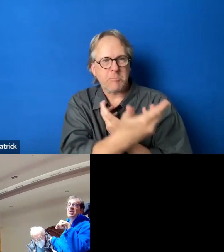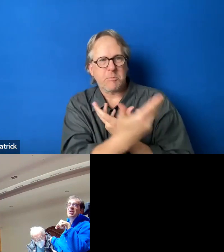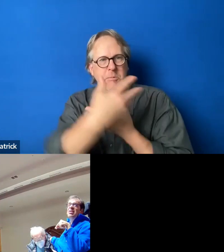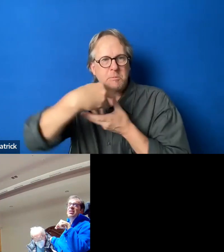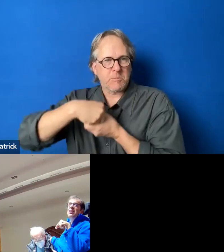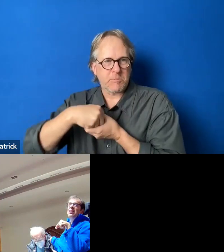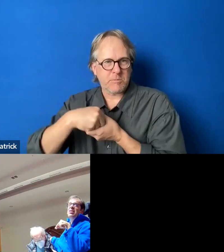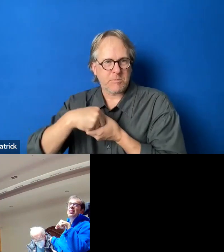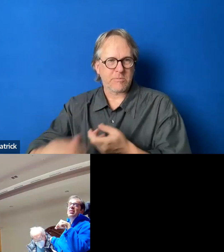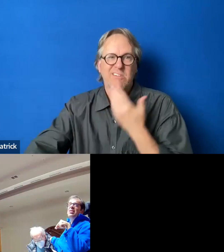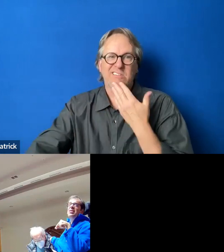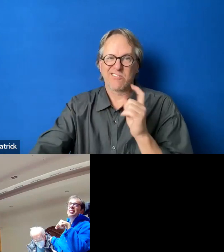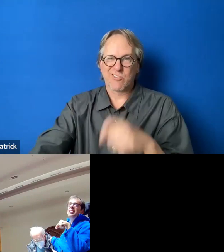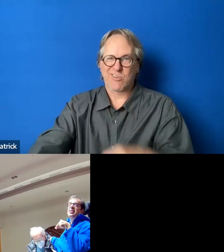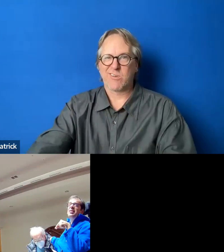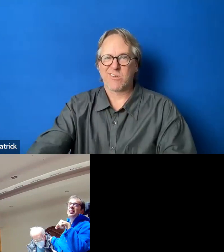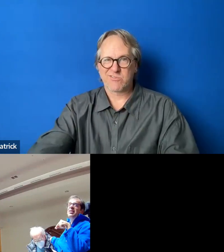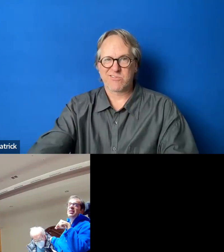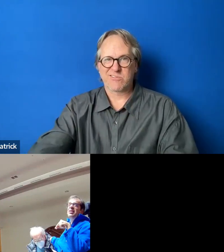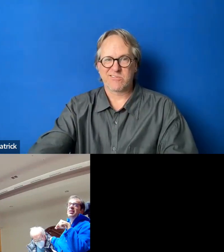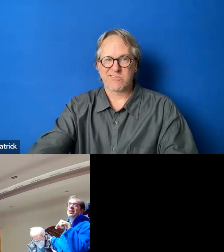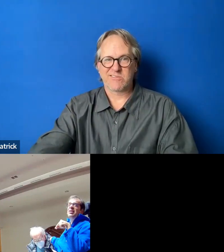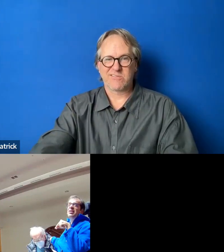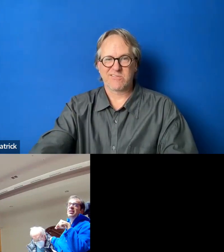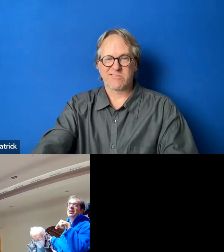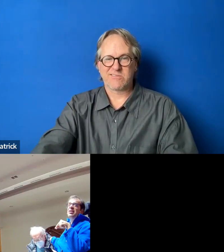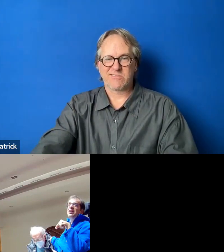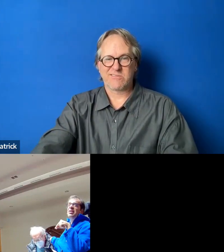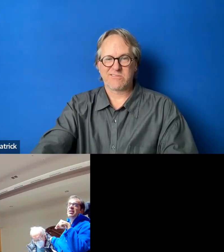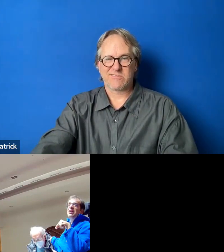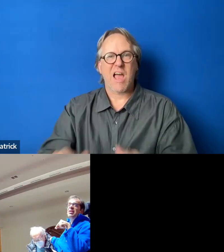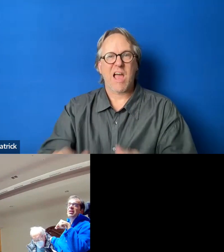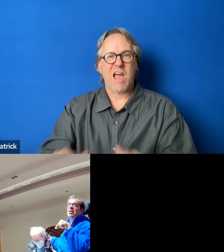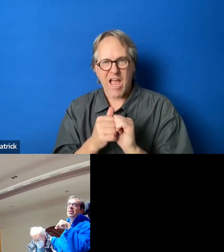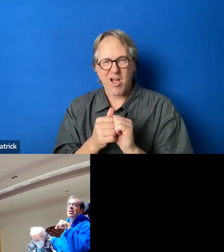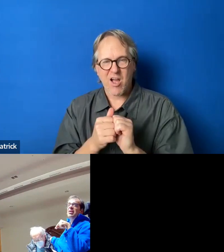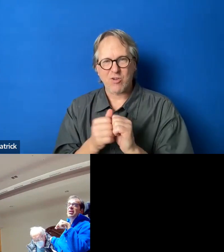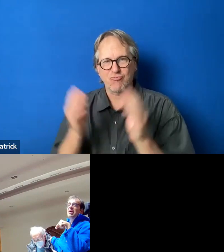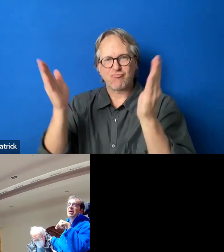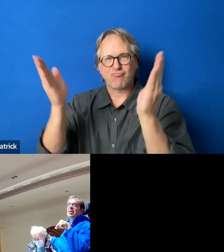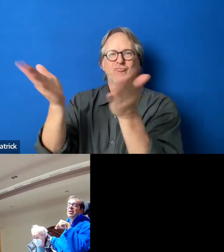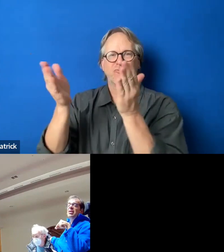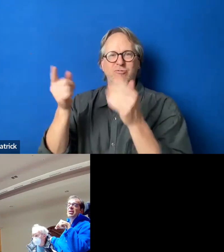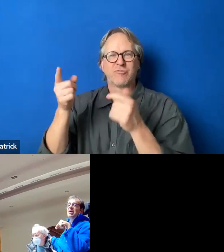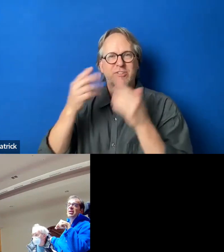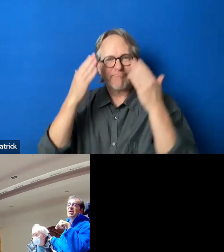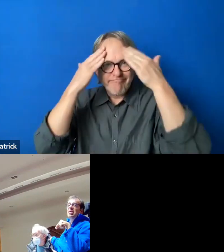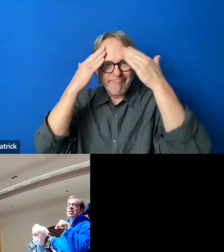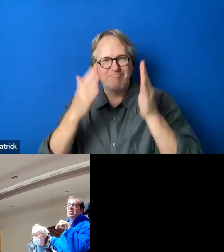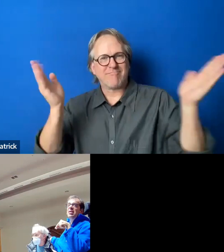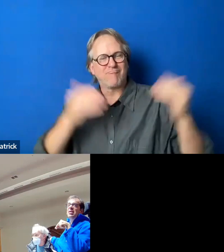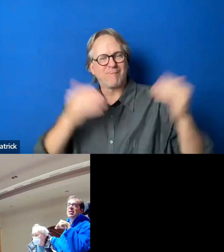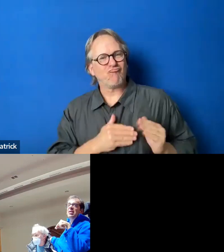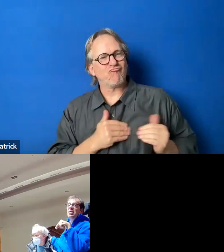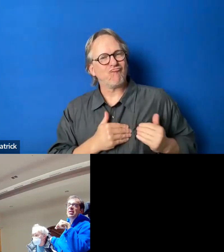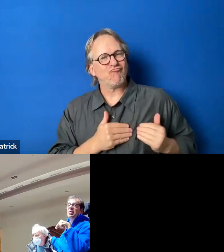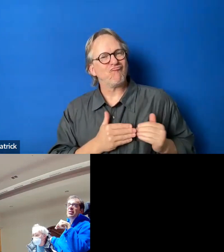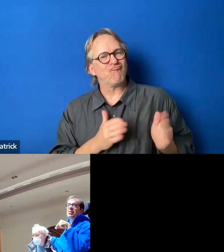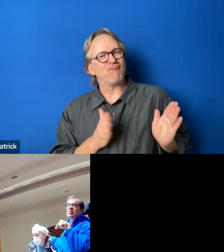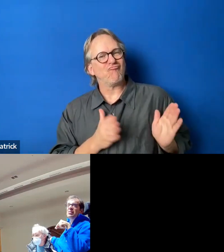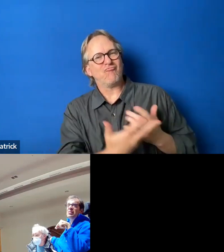Good question. Good question. Our motto is access is every